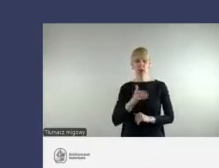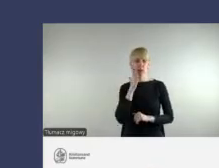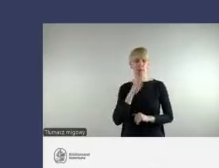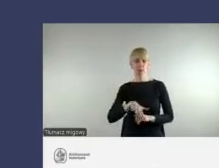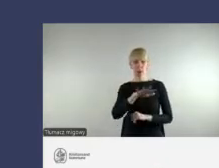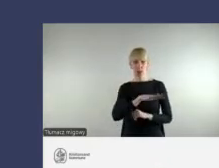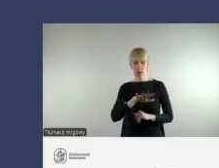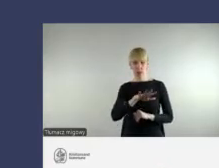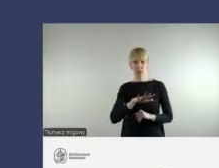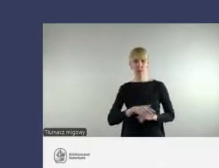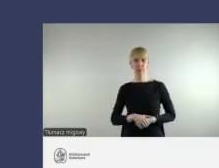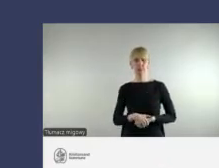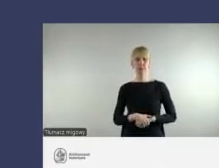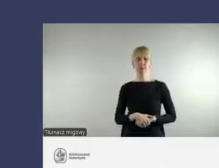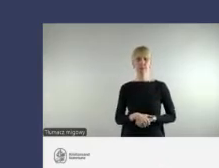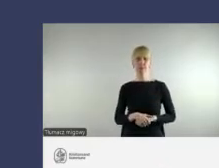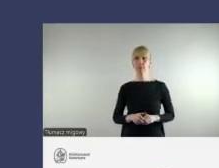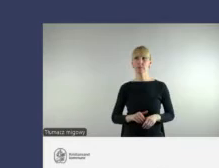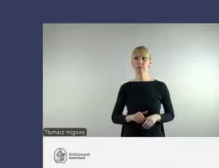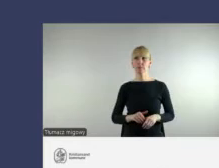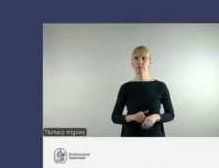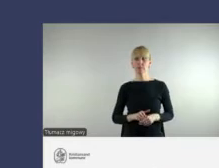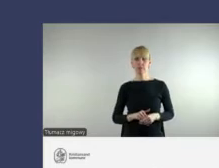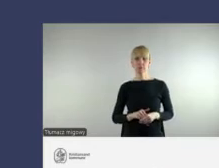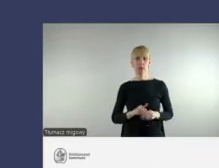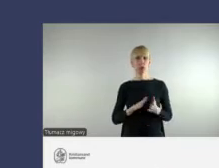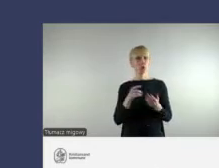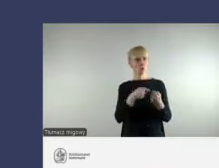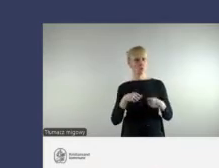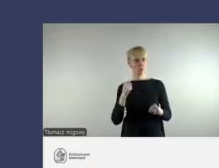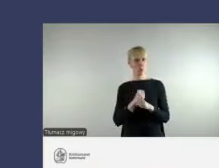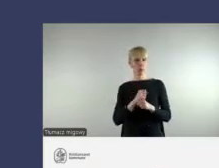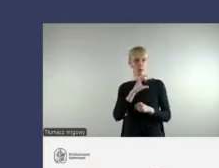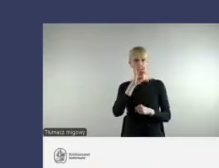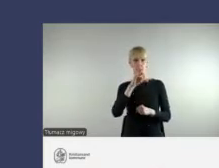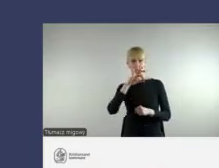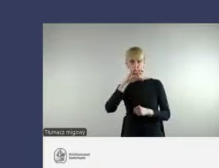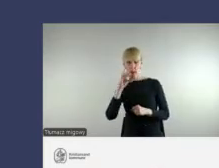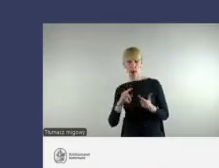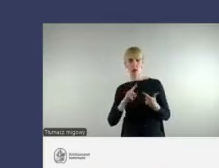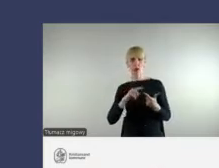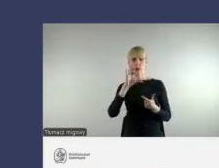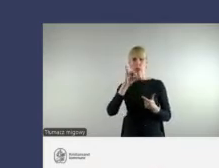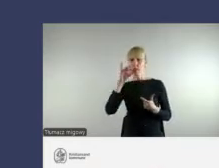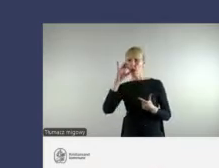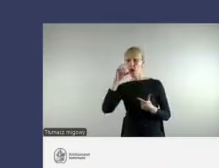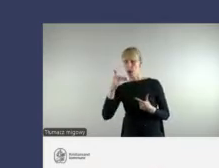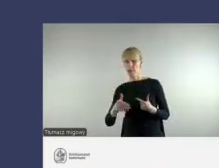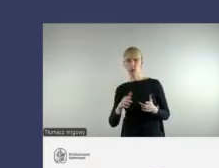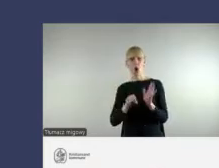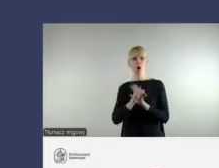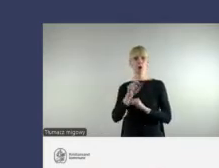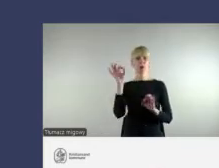And we were in cooperation of Søgne and Sogndal into Kristiansand in 2020. The municipality